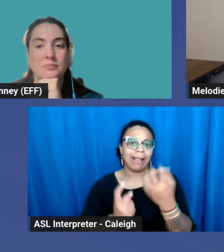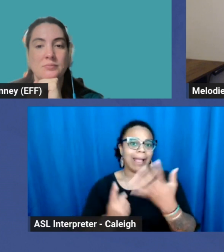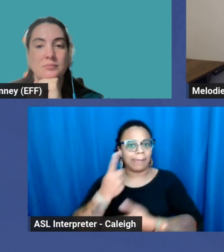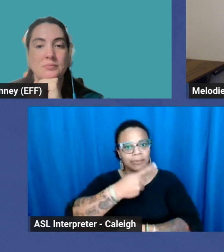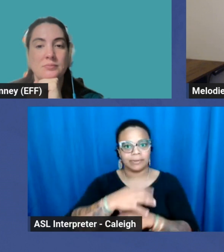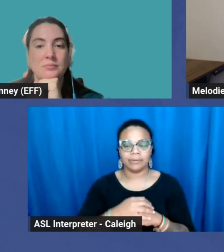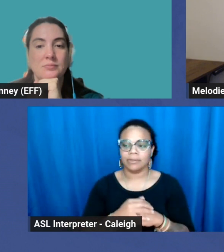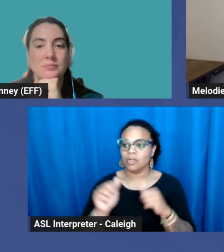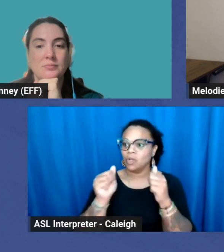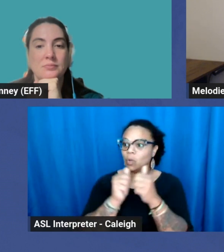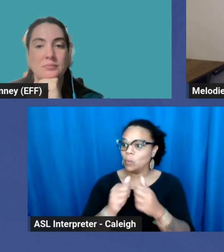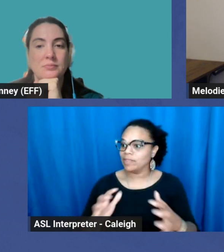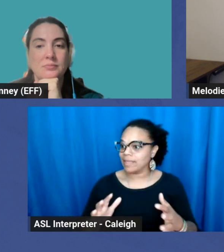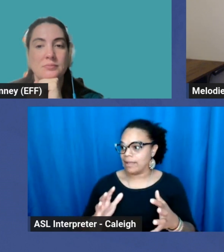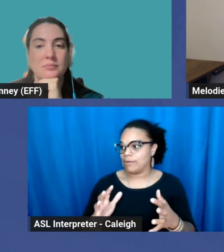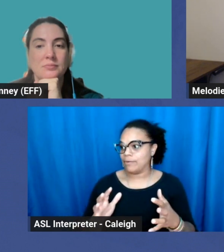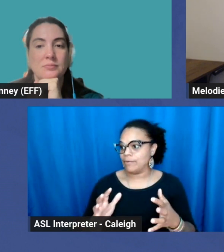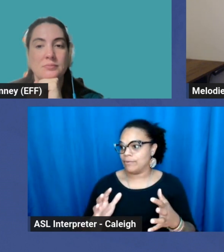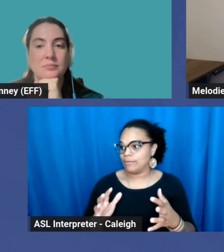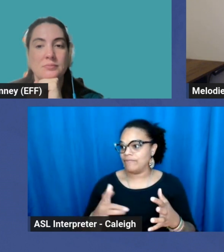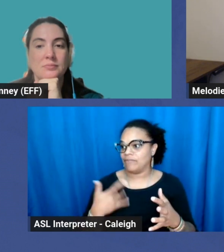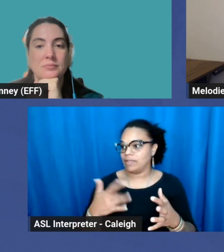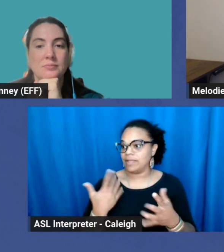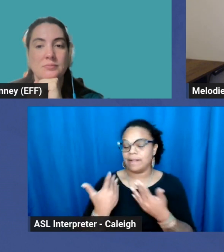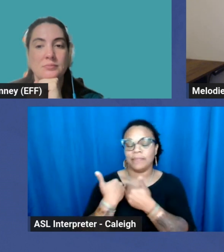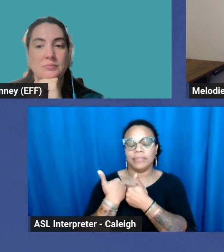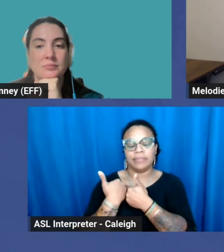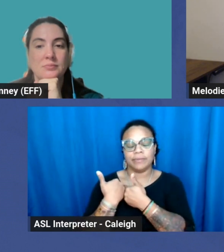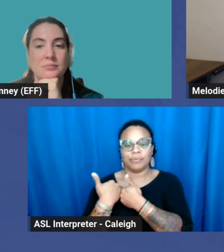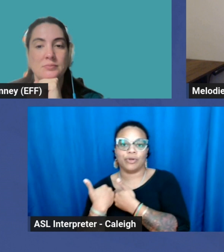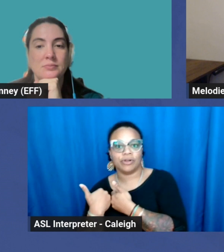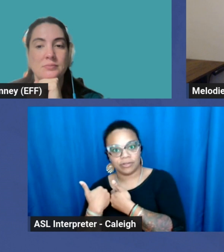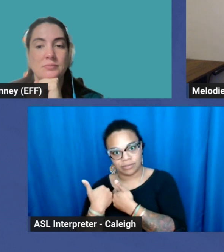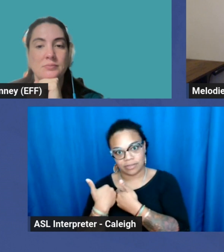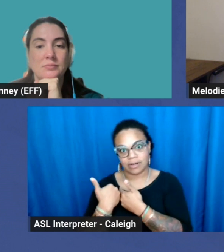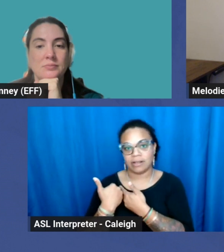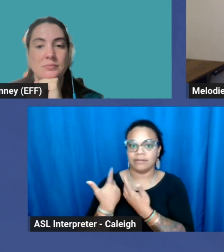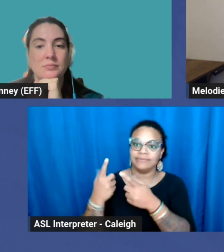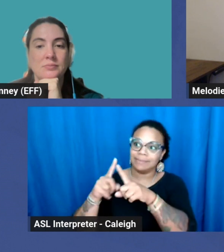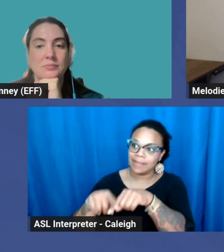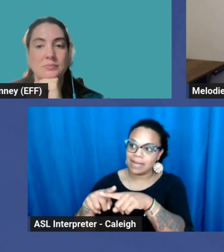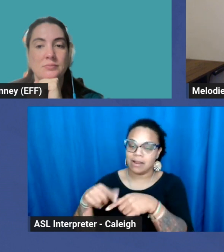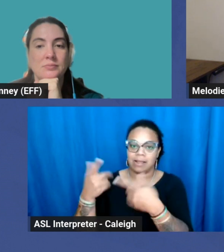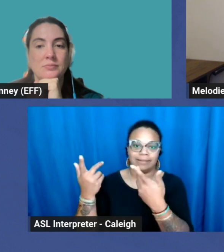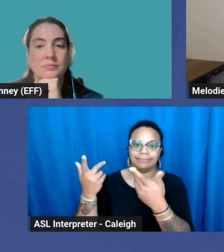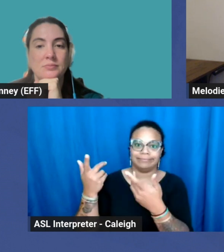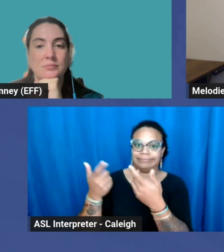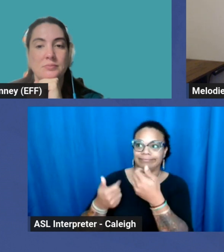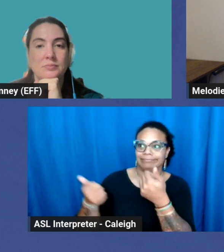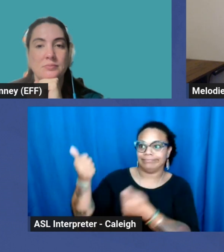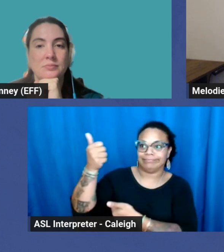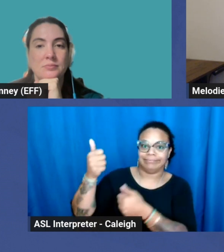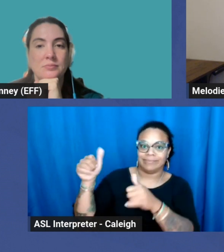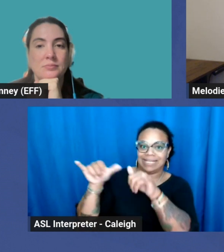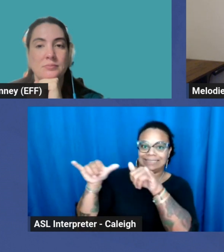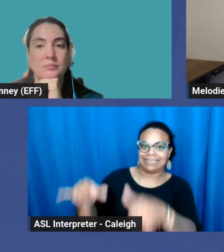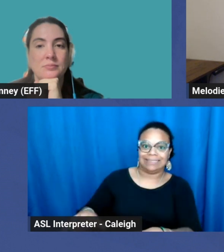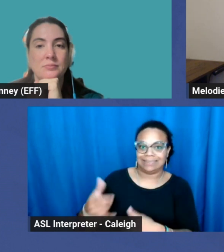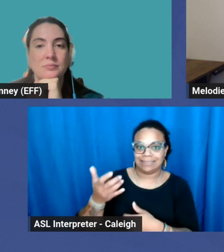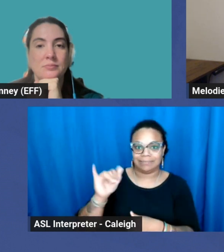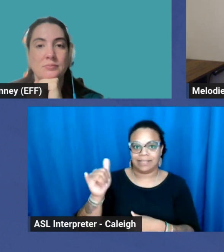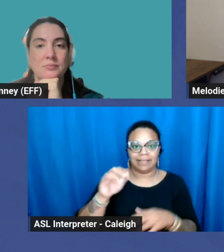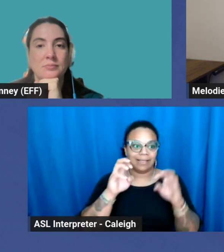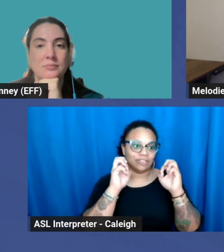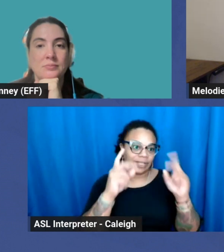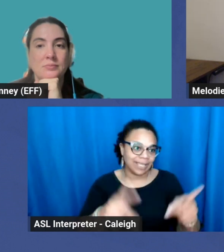the burden of going through systems as usual, right? Like going through education, master's